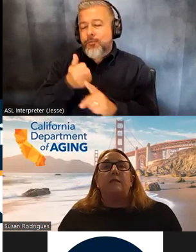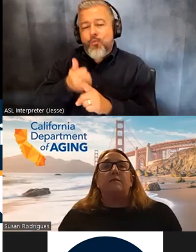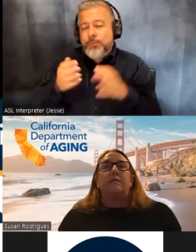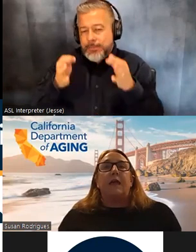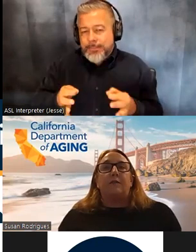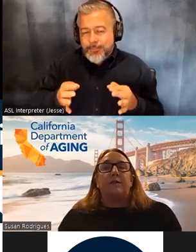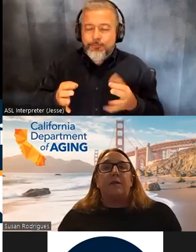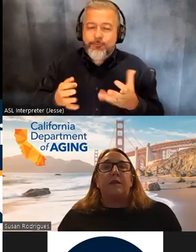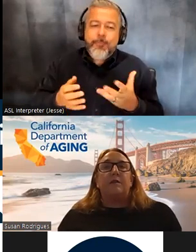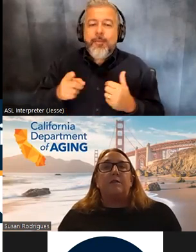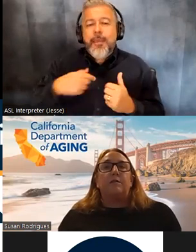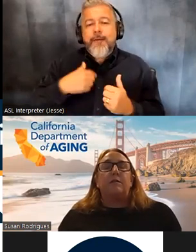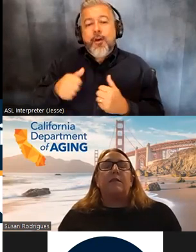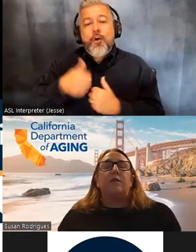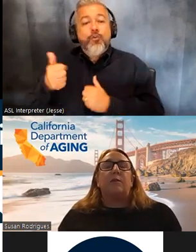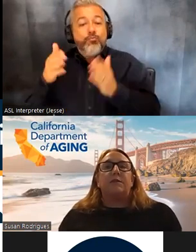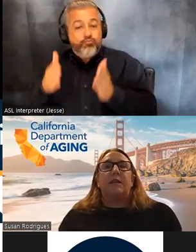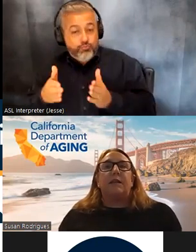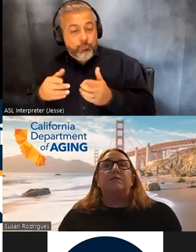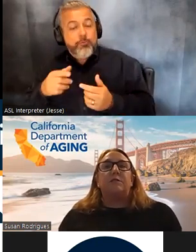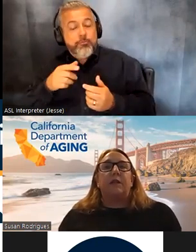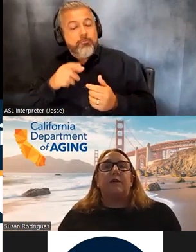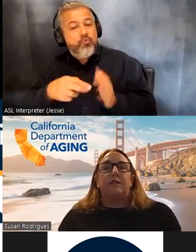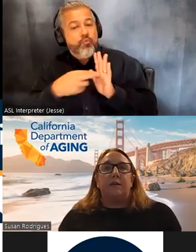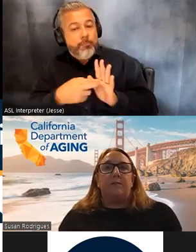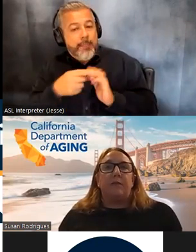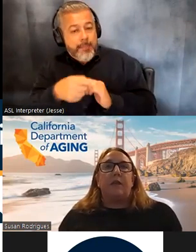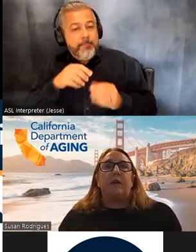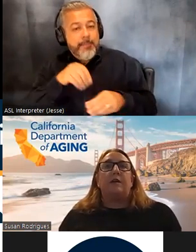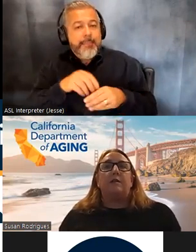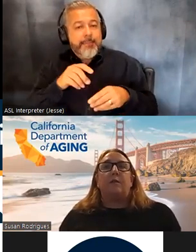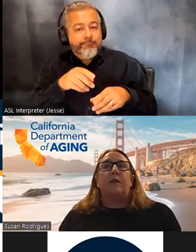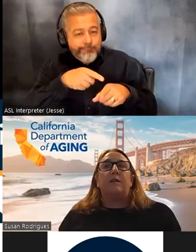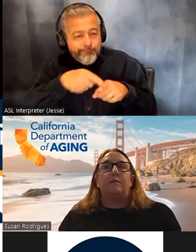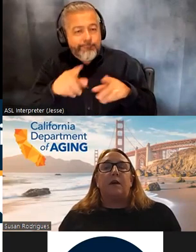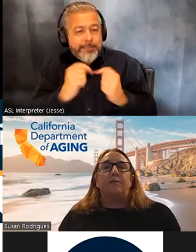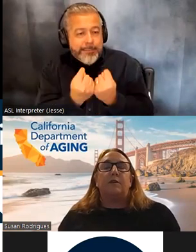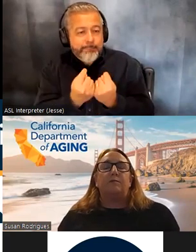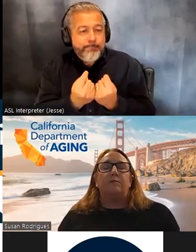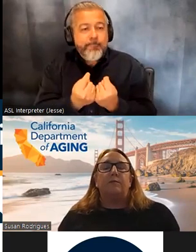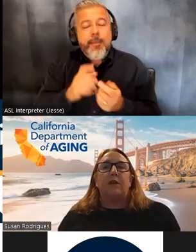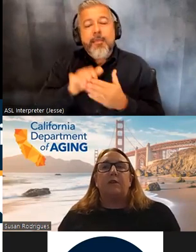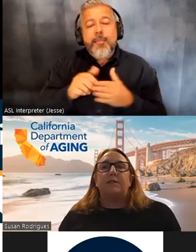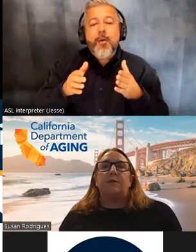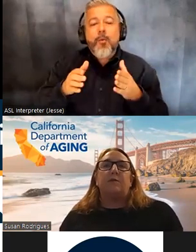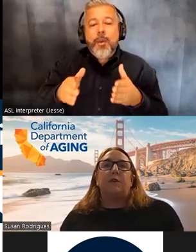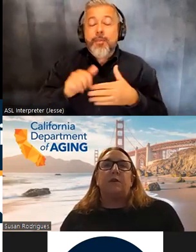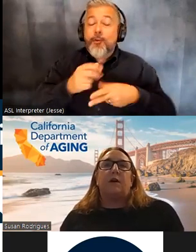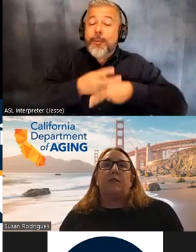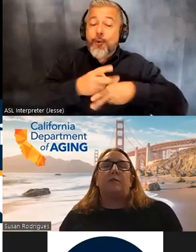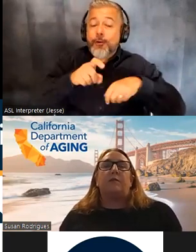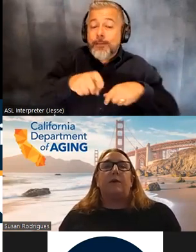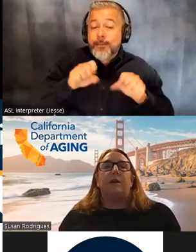they have somebody that they are represented at an interdisciplinary team, and that way that their care needs can be